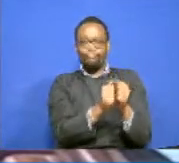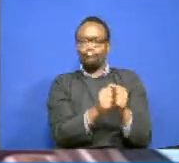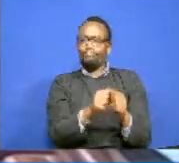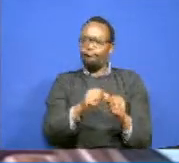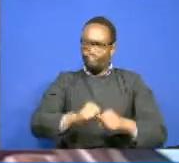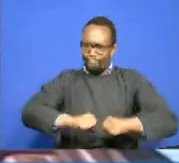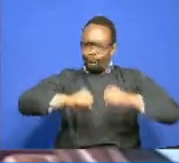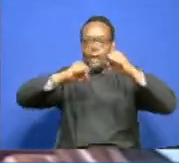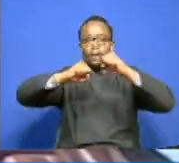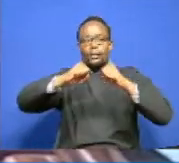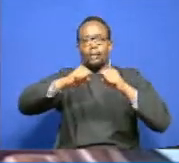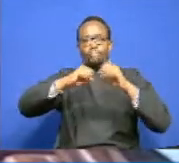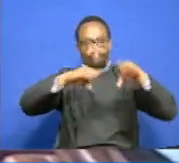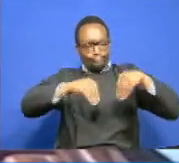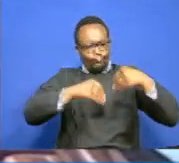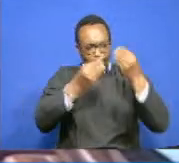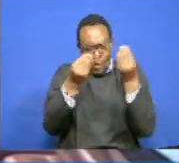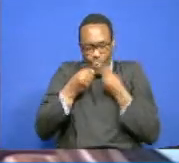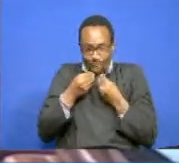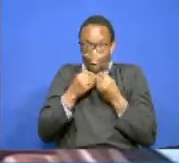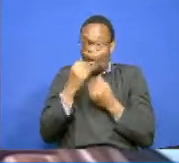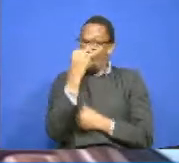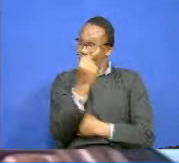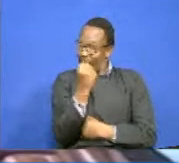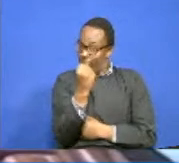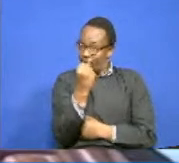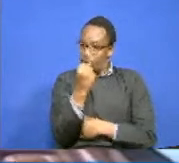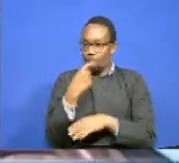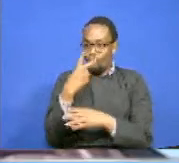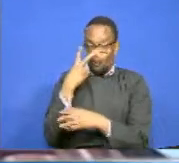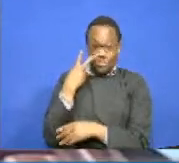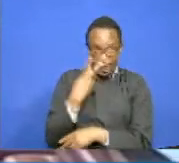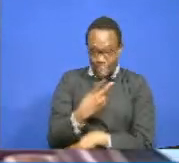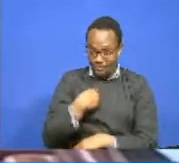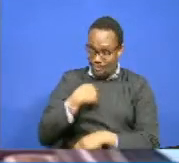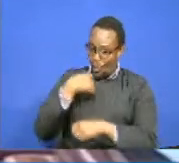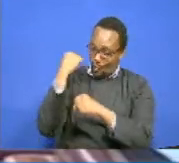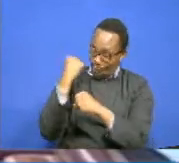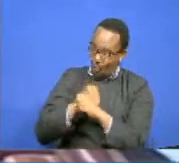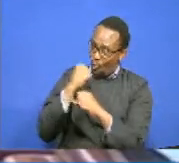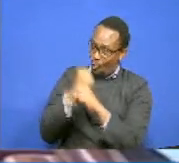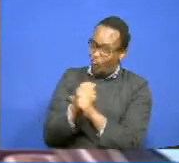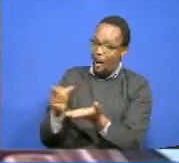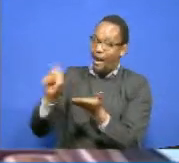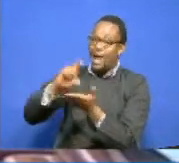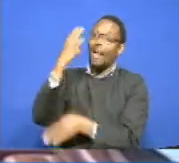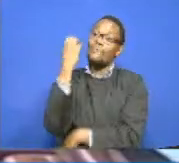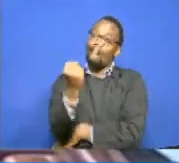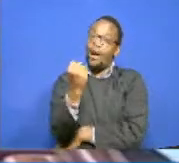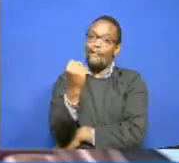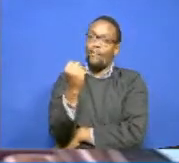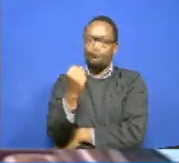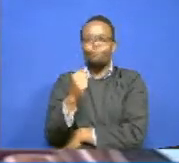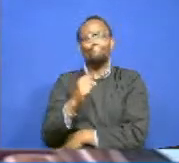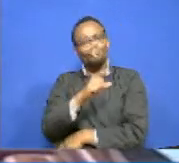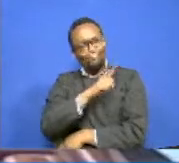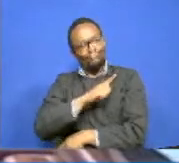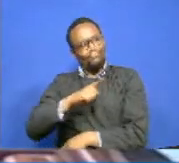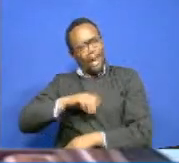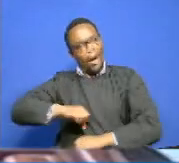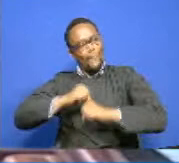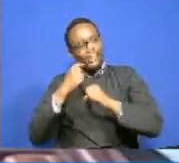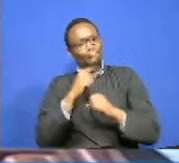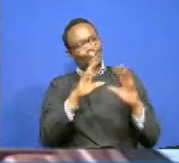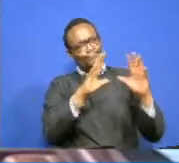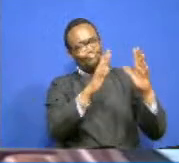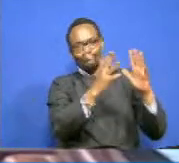said, you entrusted me with 5 talents. See, I have gained 5 more. His master replied, Well